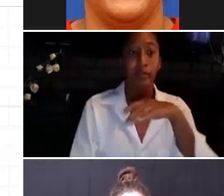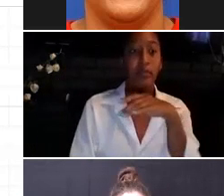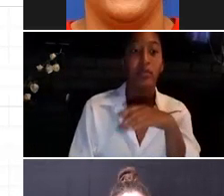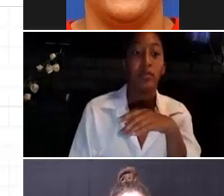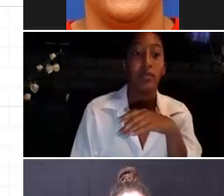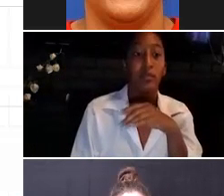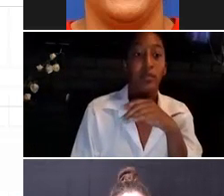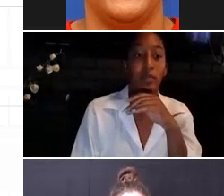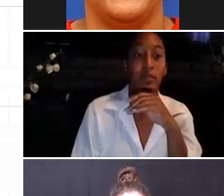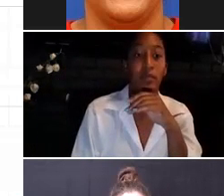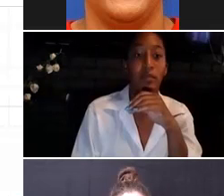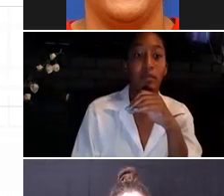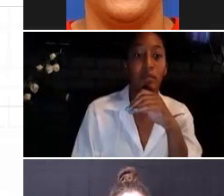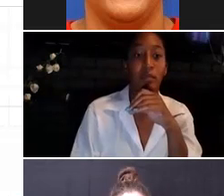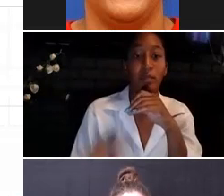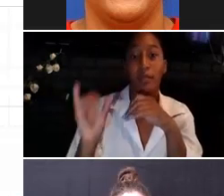Fox.